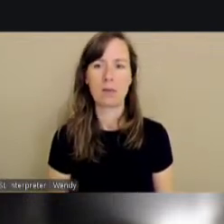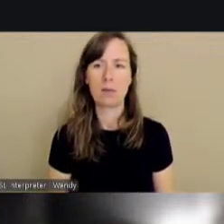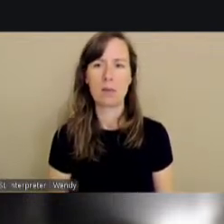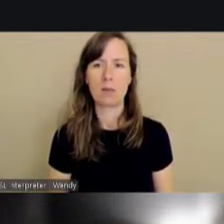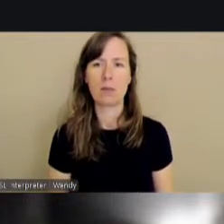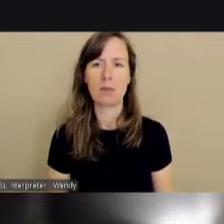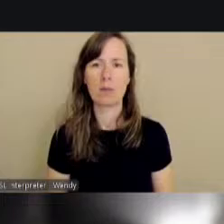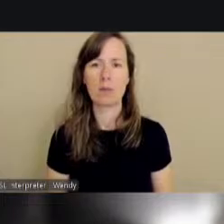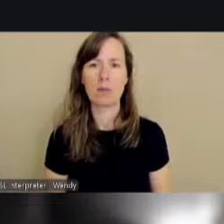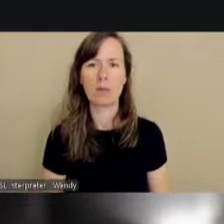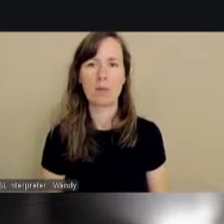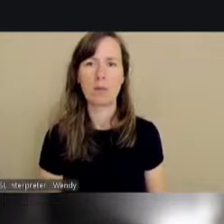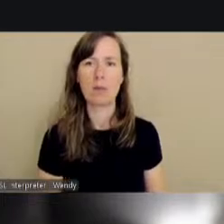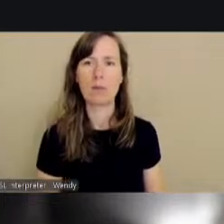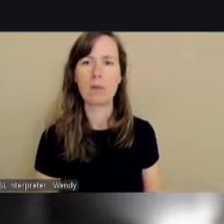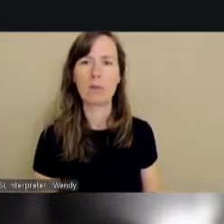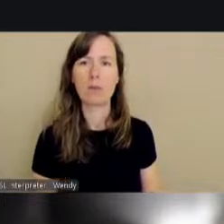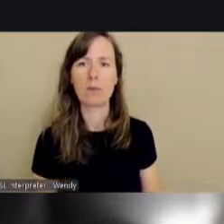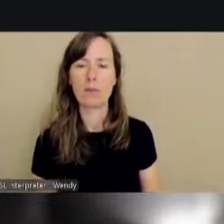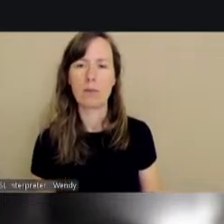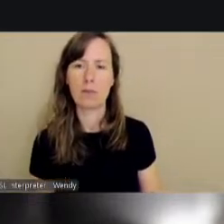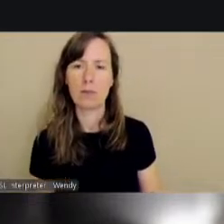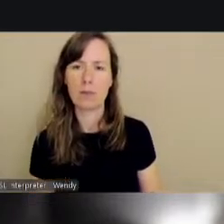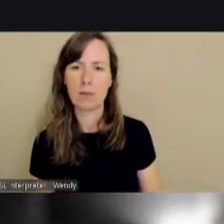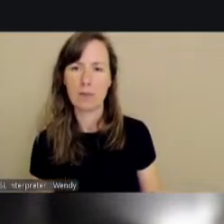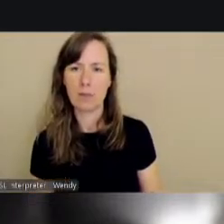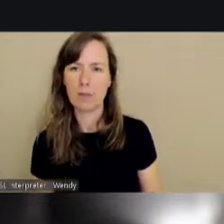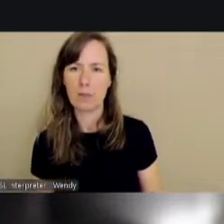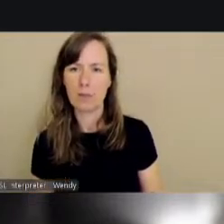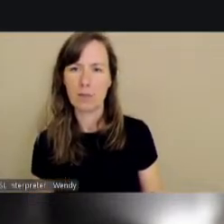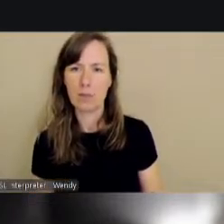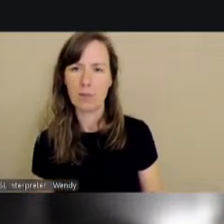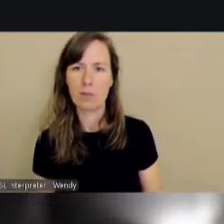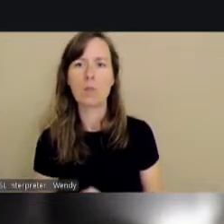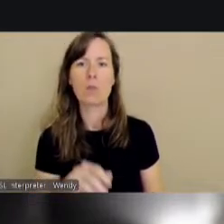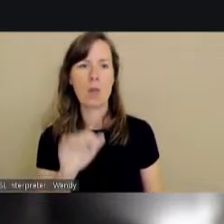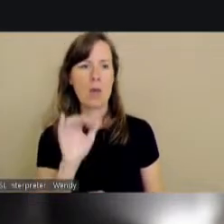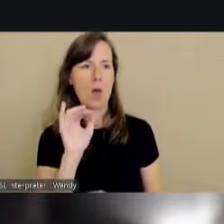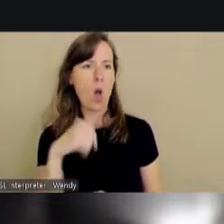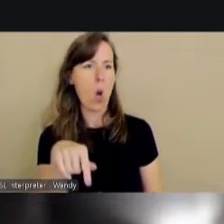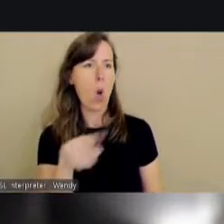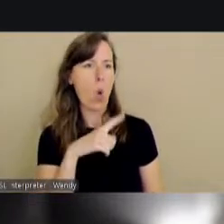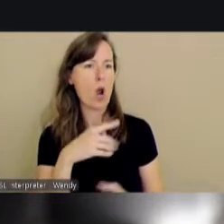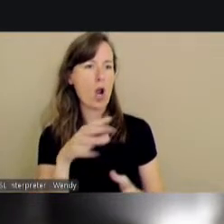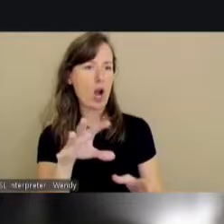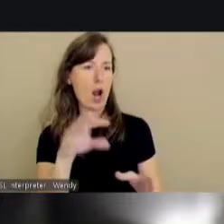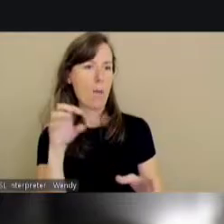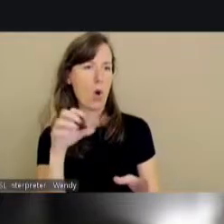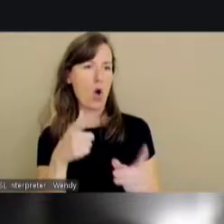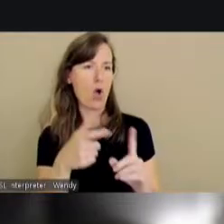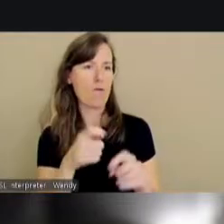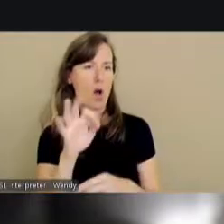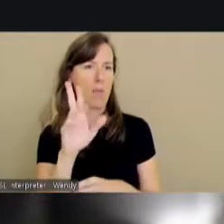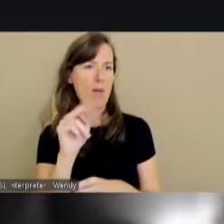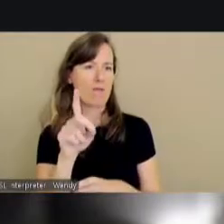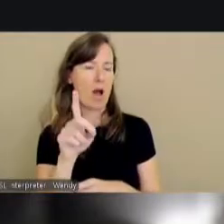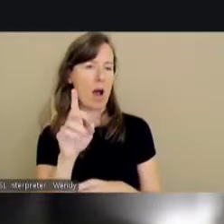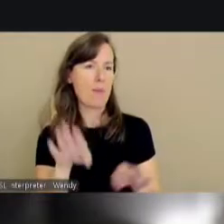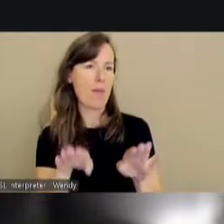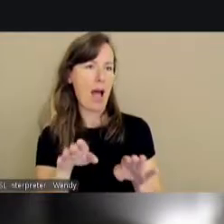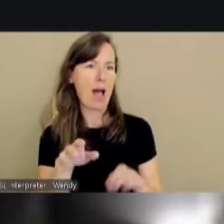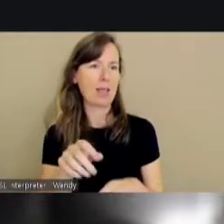Knowing that that's going to go into that we're going to pull from the fund balance. Well, or we're going to cut spending.